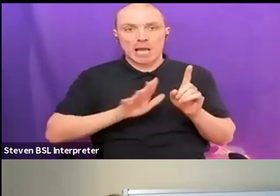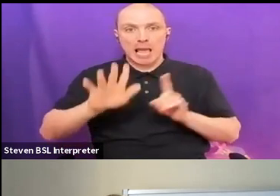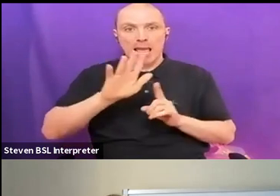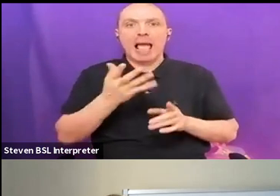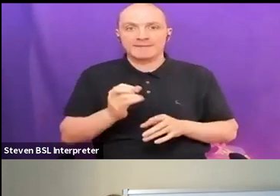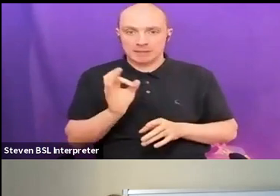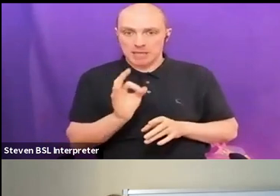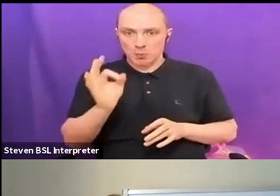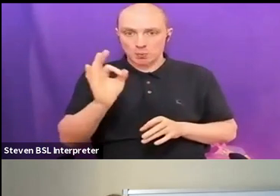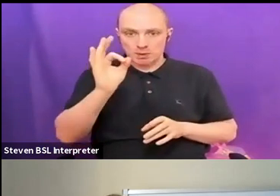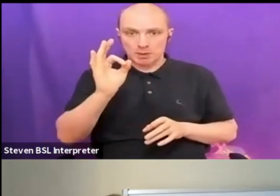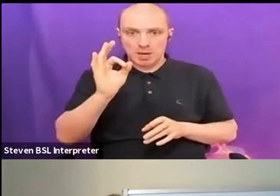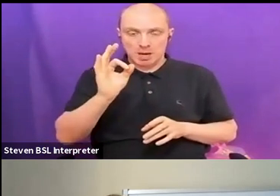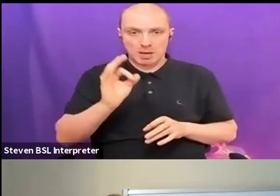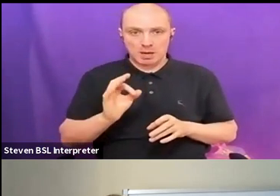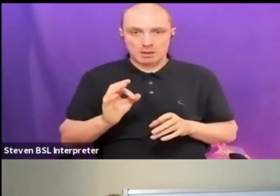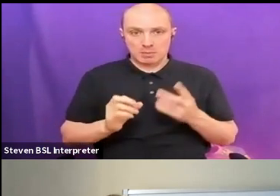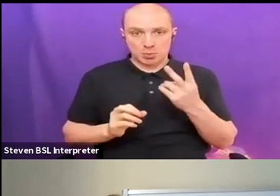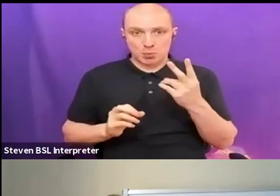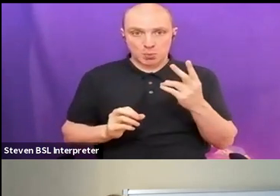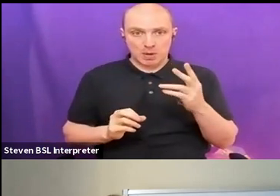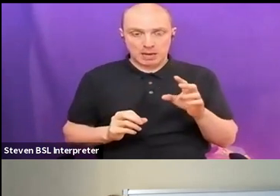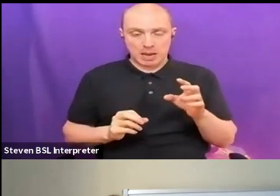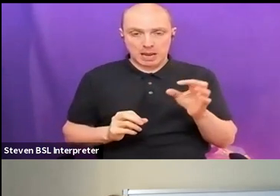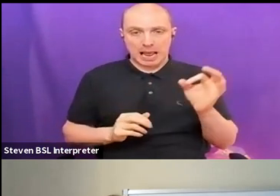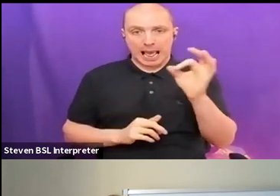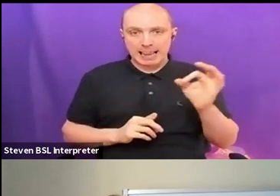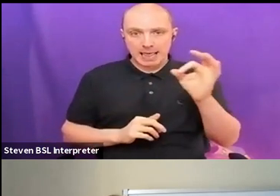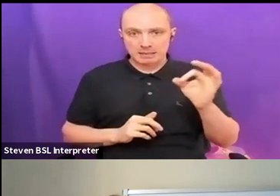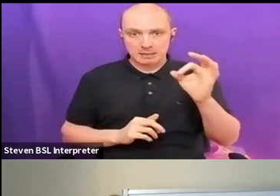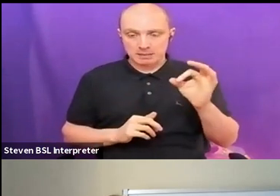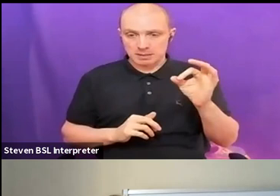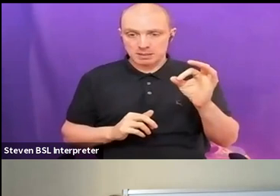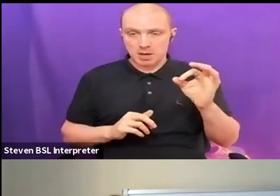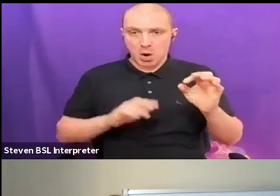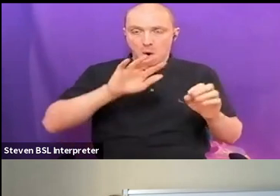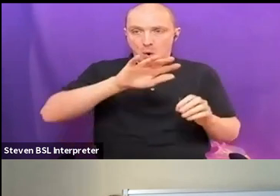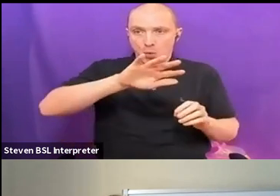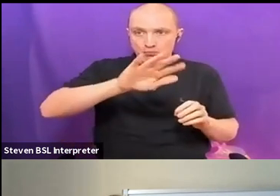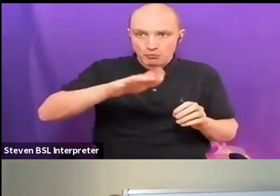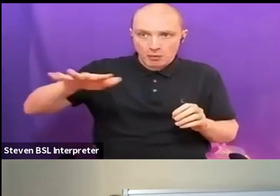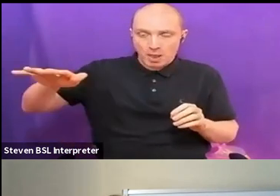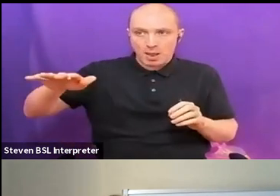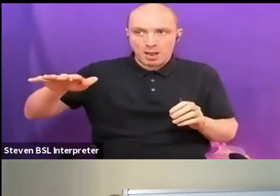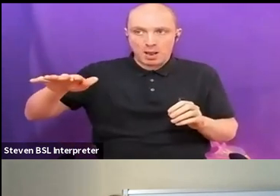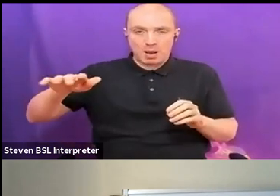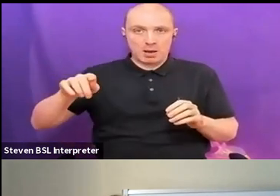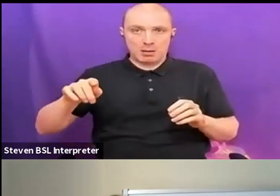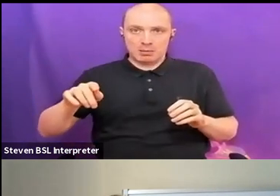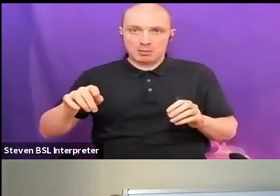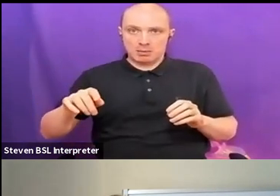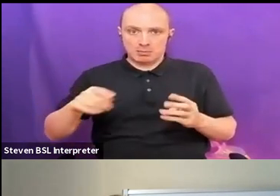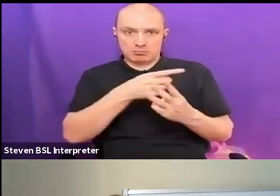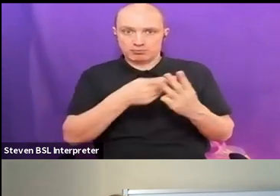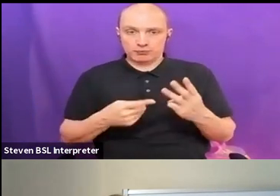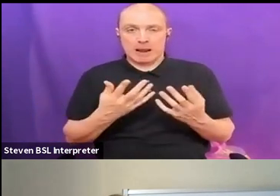islands and considerable rurality as well. So I just think, and David knows this as